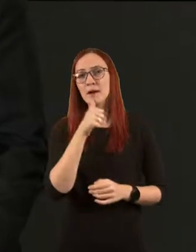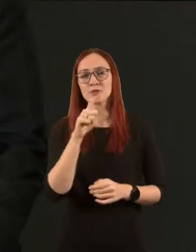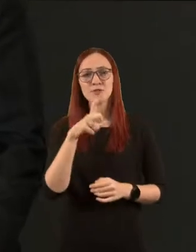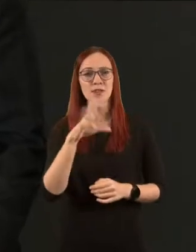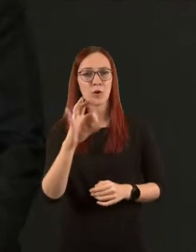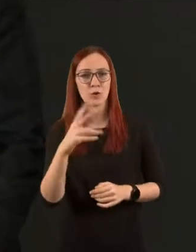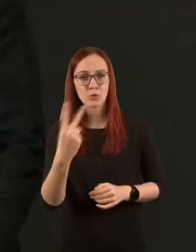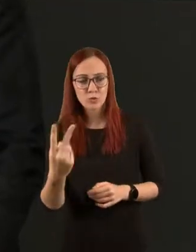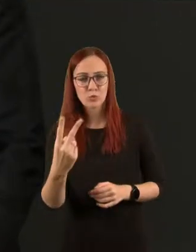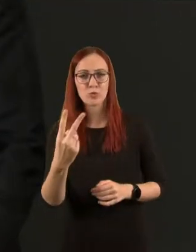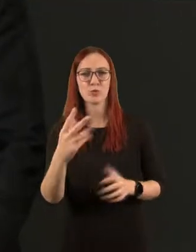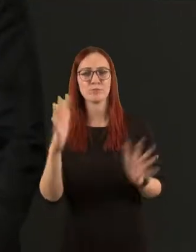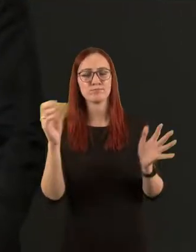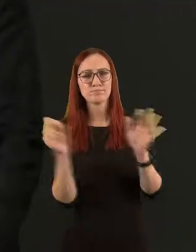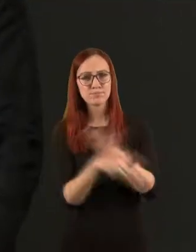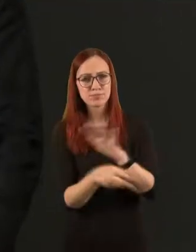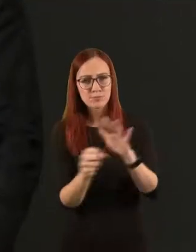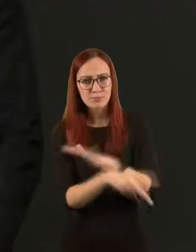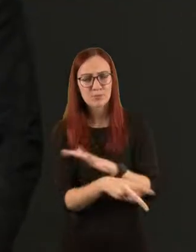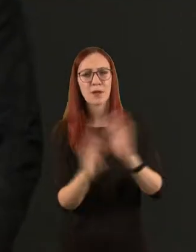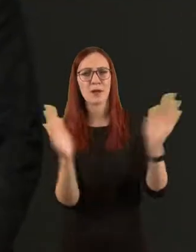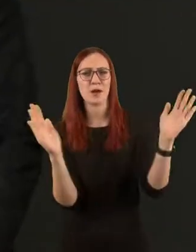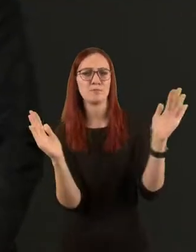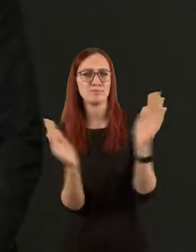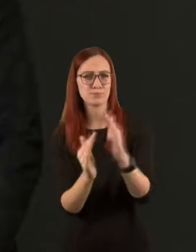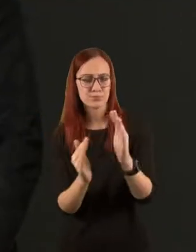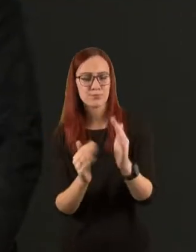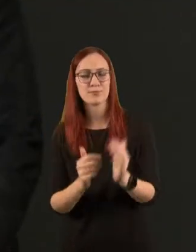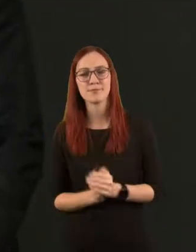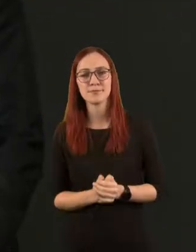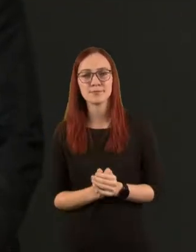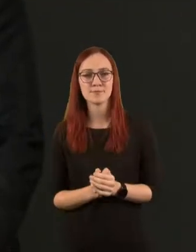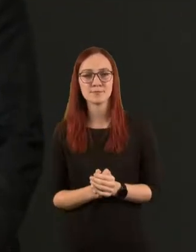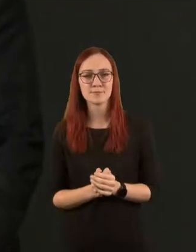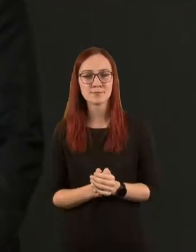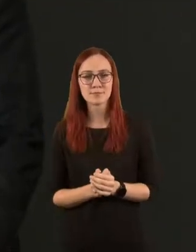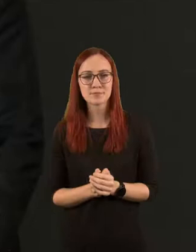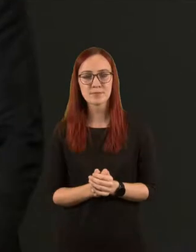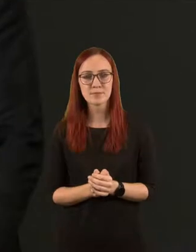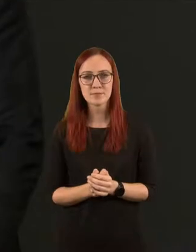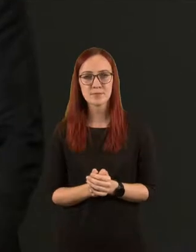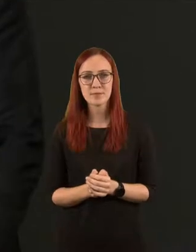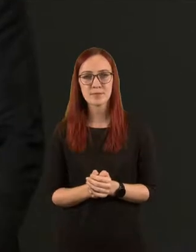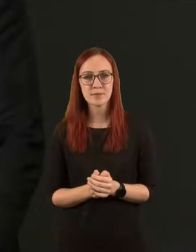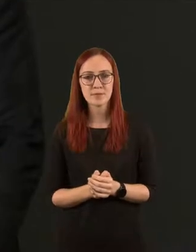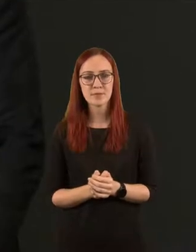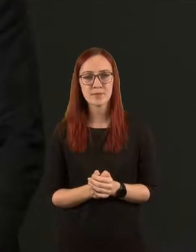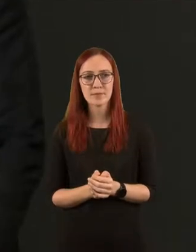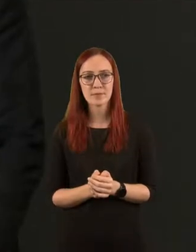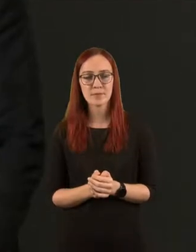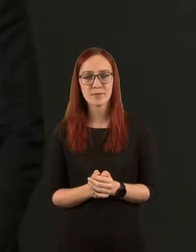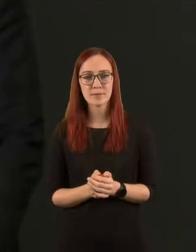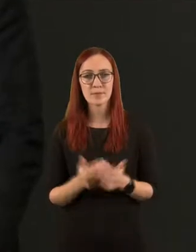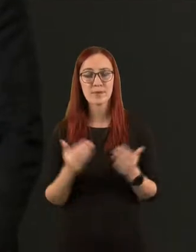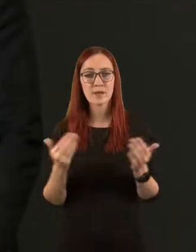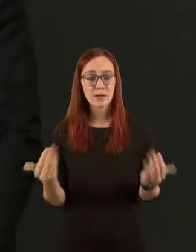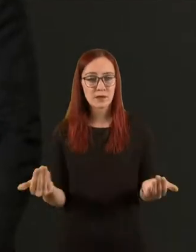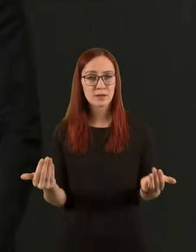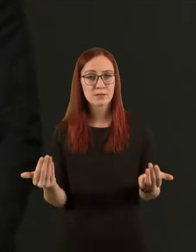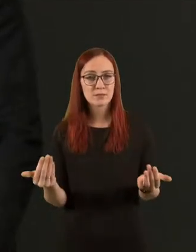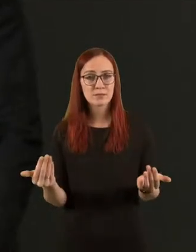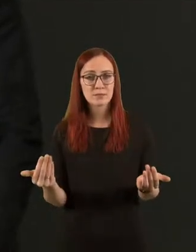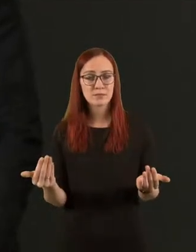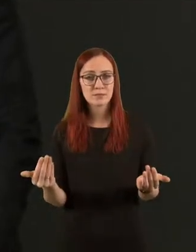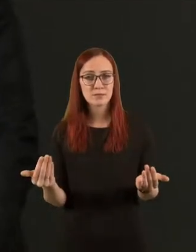since 2005, environmental pressures such as greenhouse gas and other air pollutant emissions,